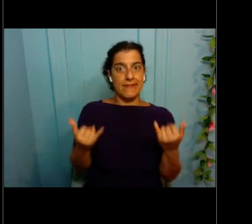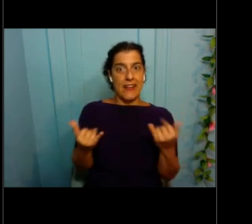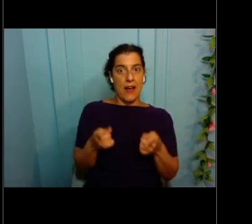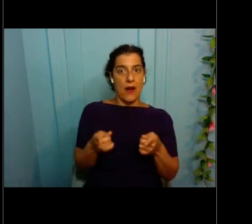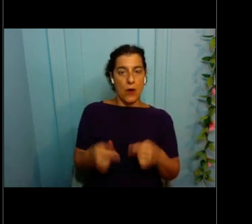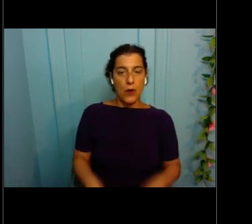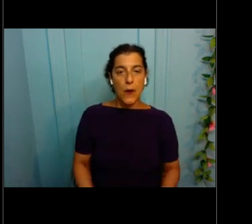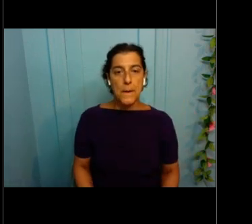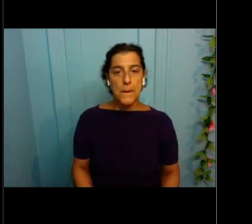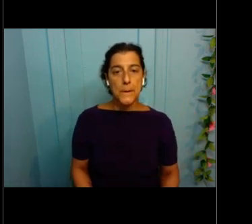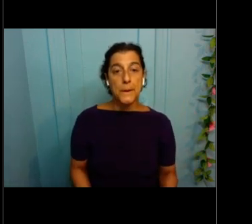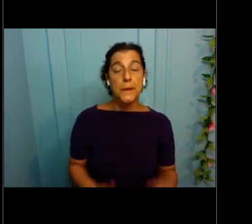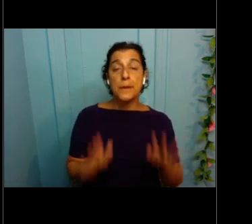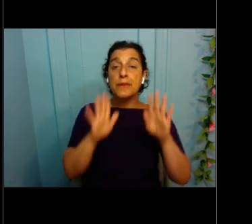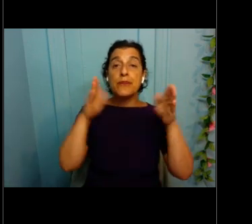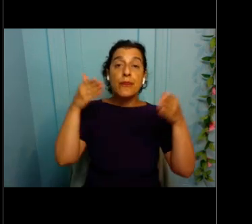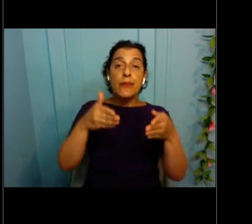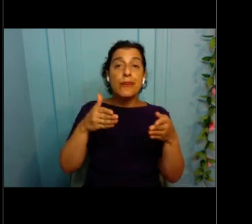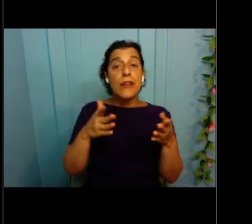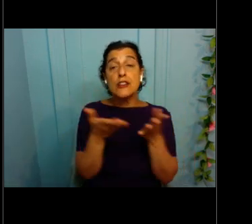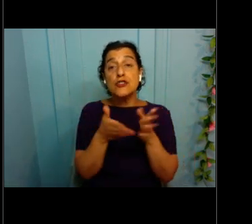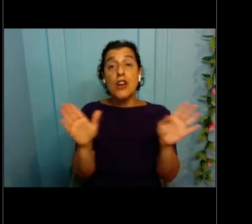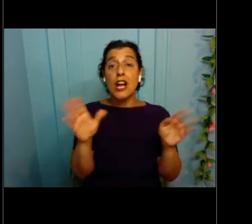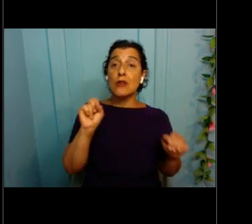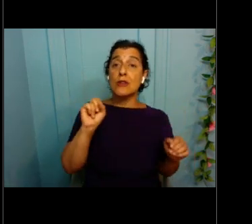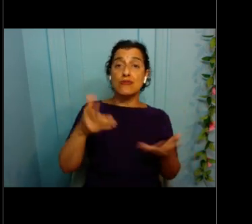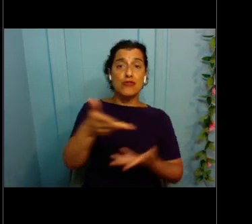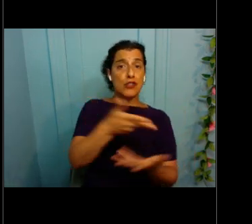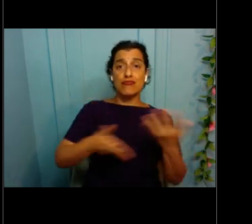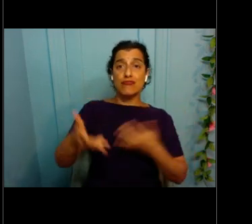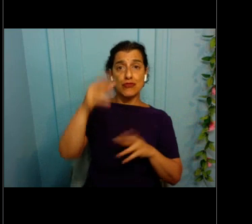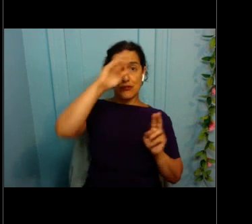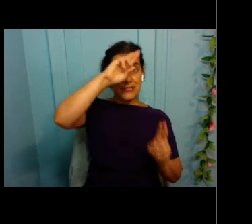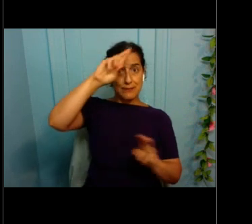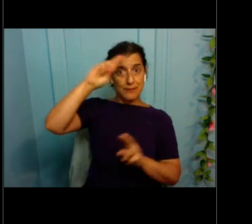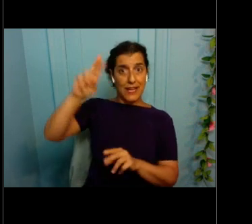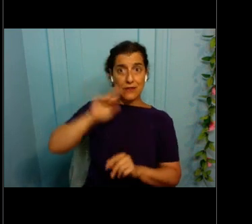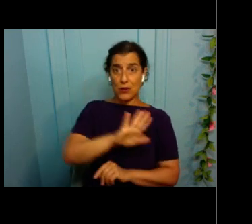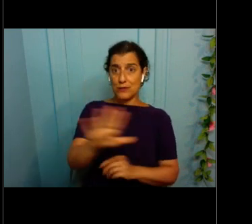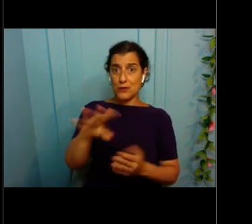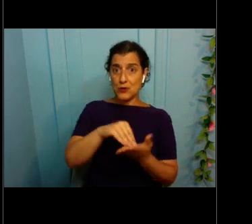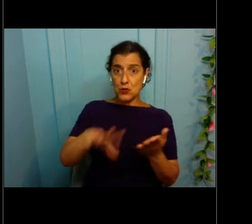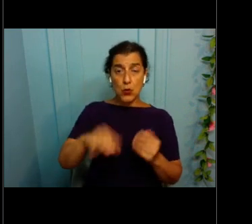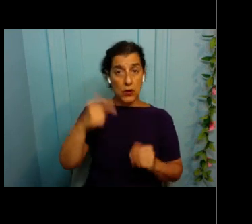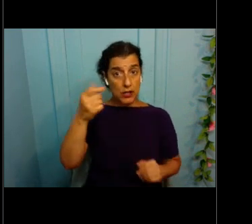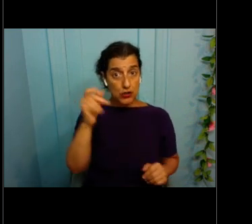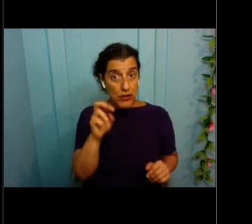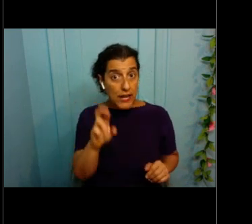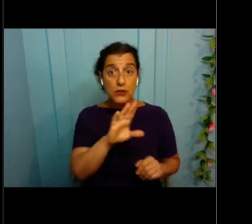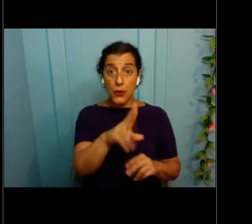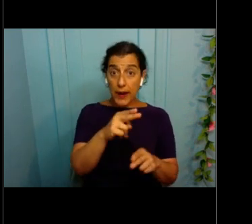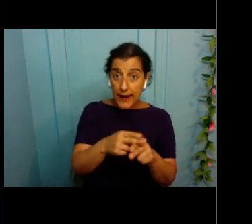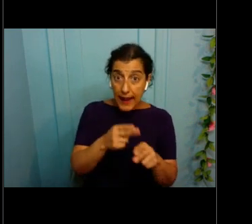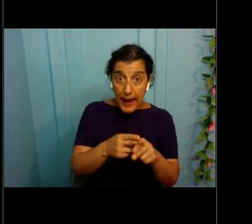focused on general social respect for students, so their gender, their name, making sure that these are things